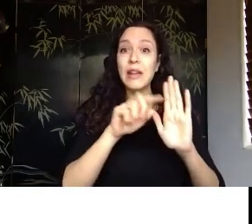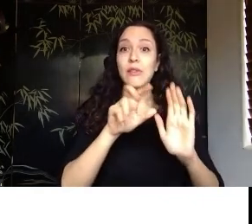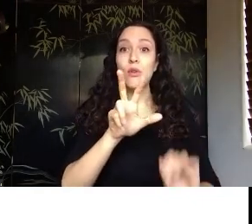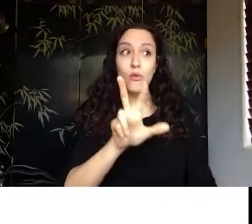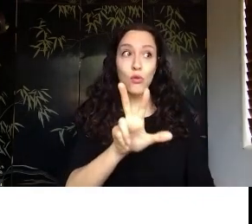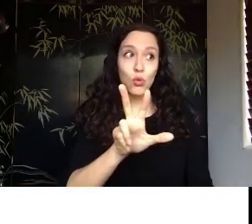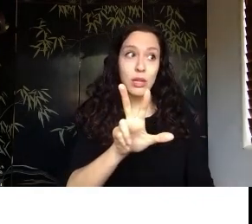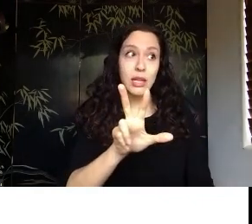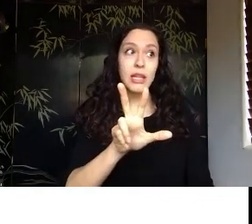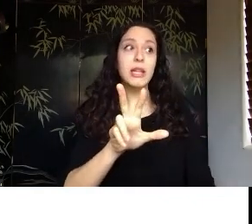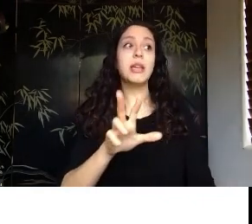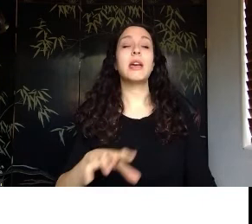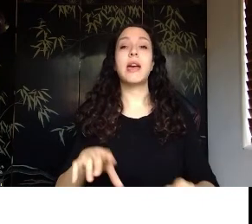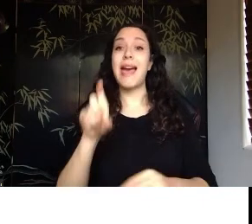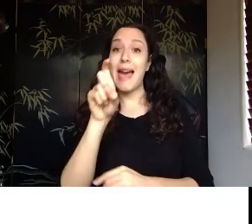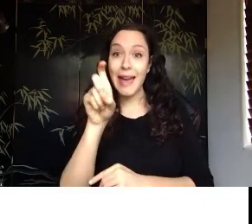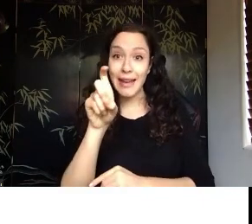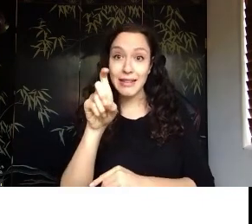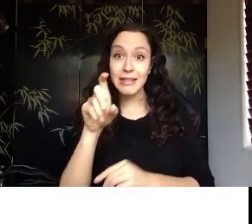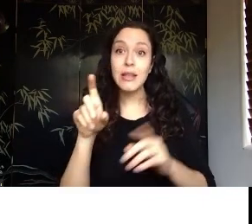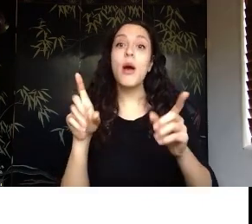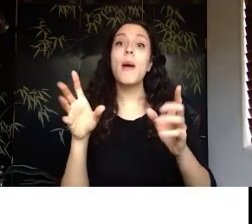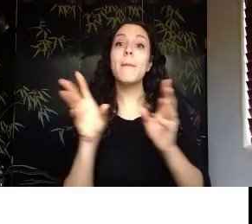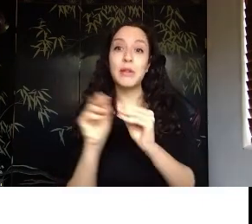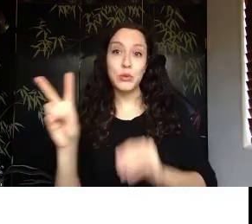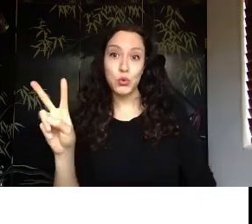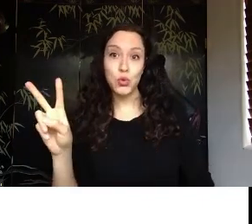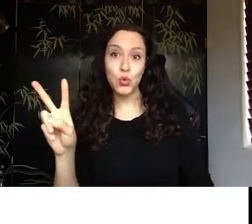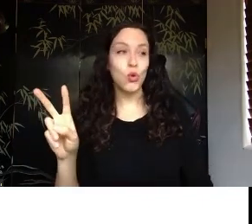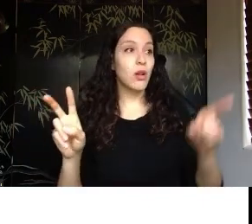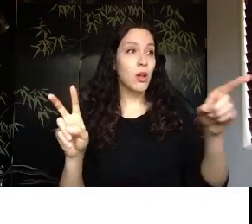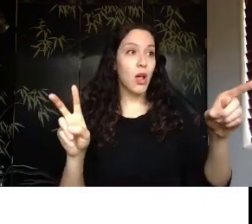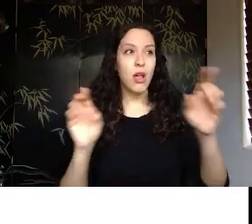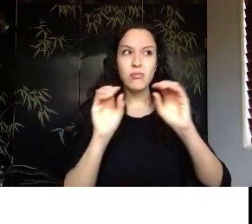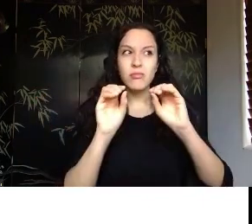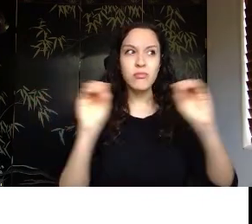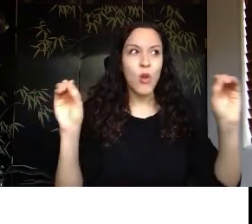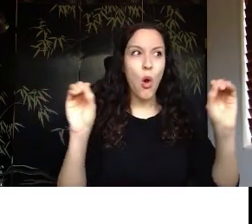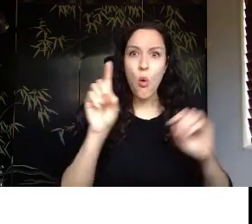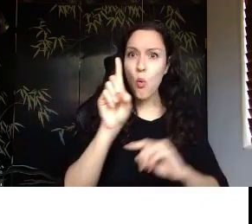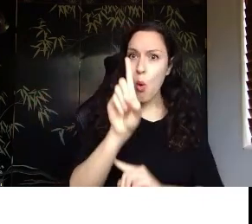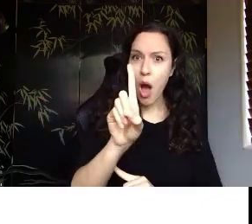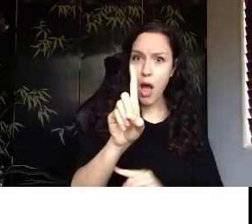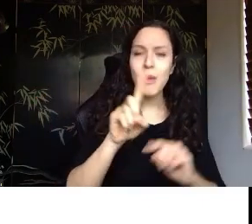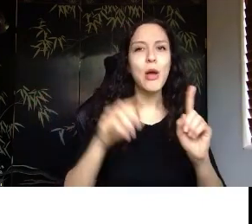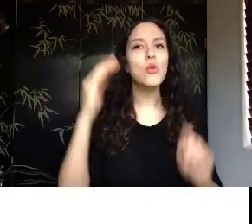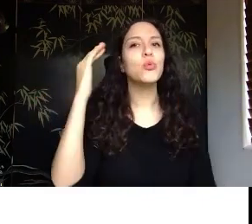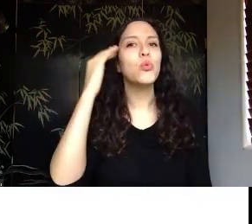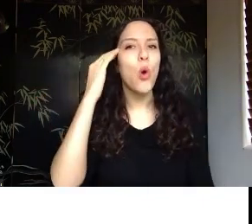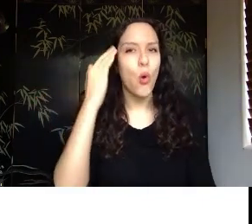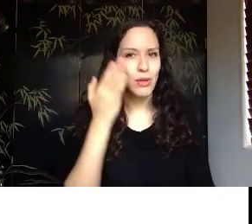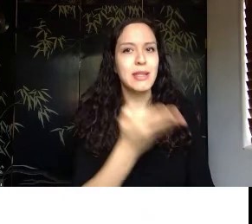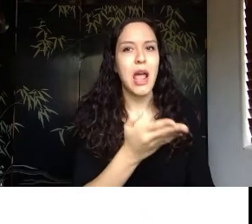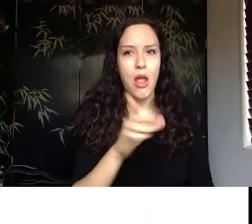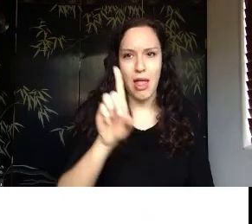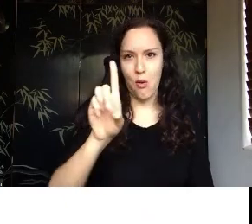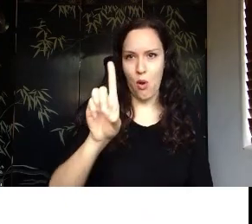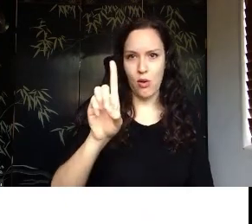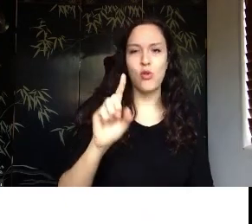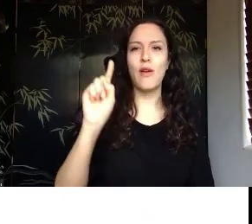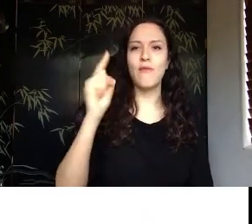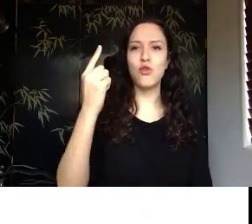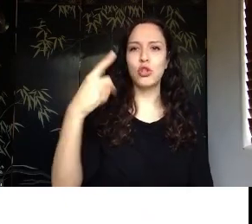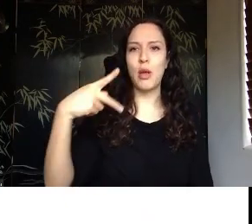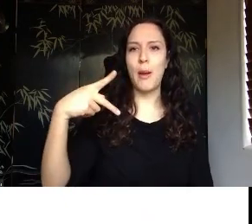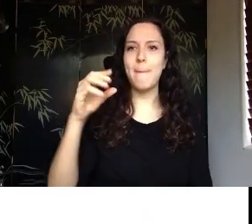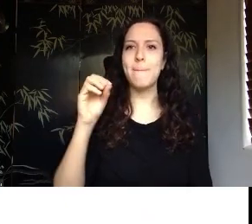is still to the first power. Whether or not I see a 1, it's still there. Now, for this graph